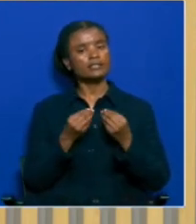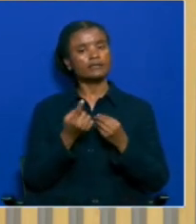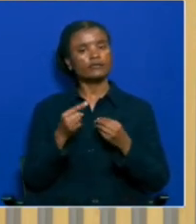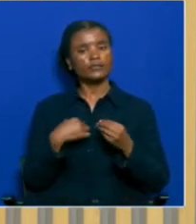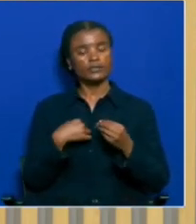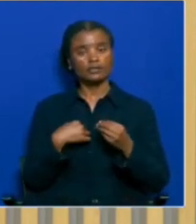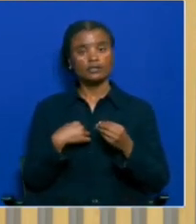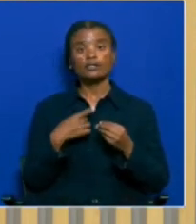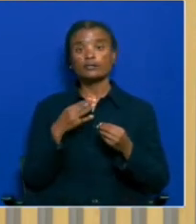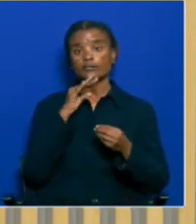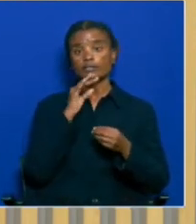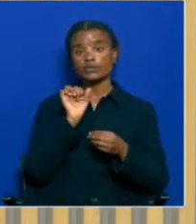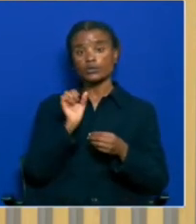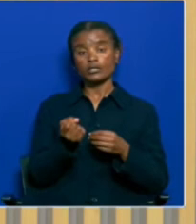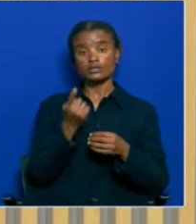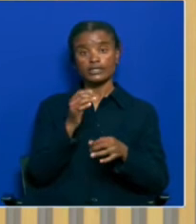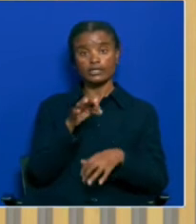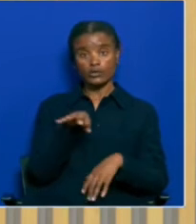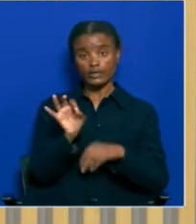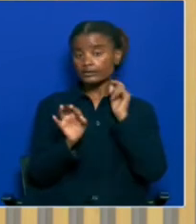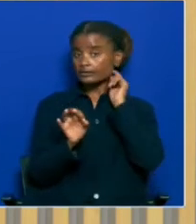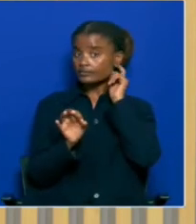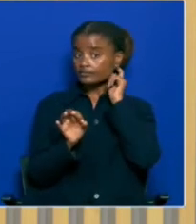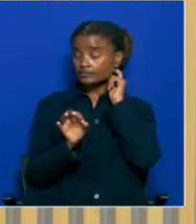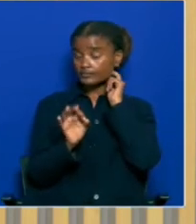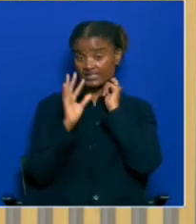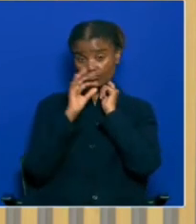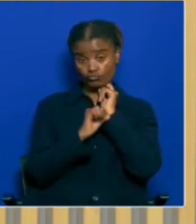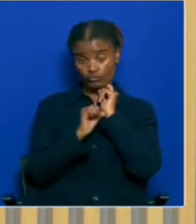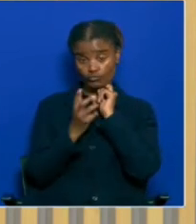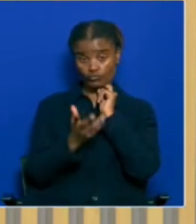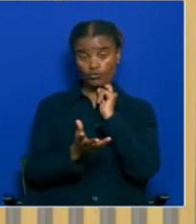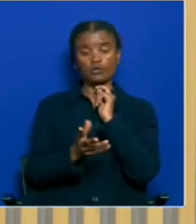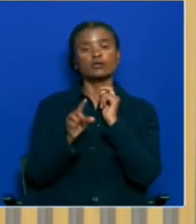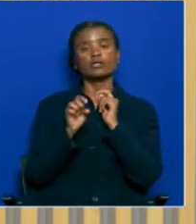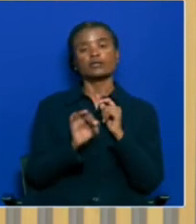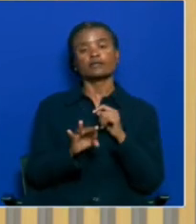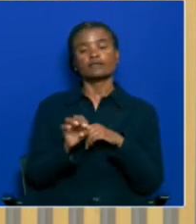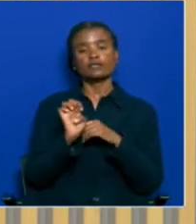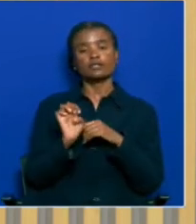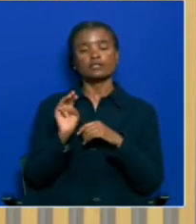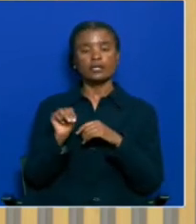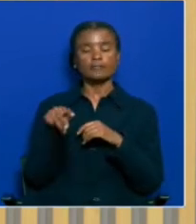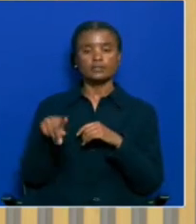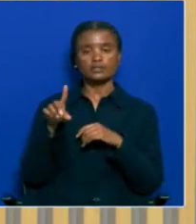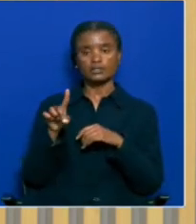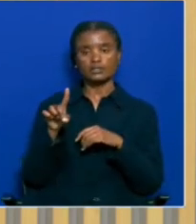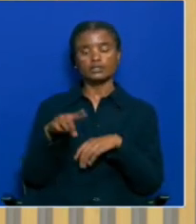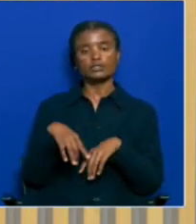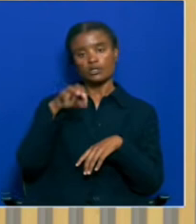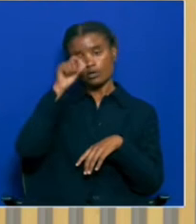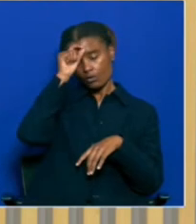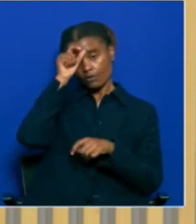is correct, if EMPD officers were to go to KZN, as you say, or to